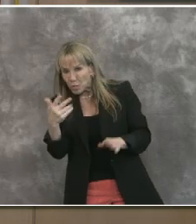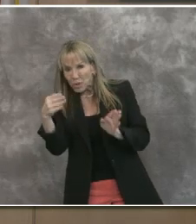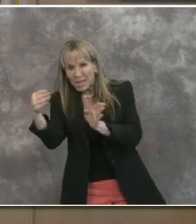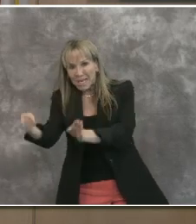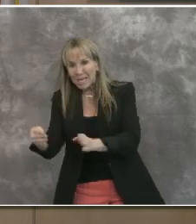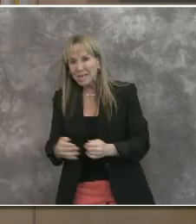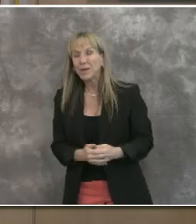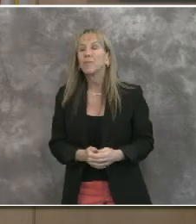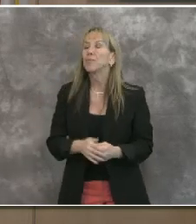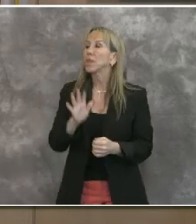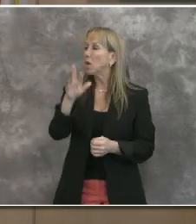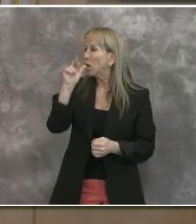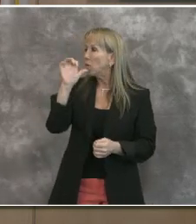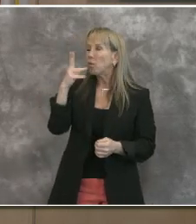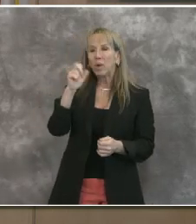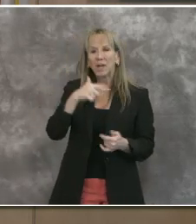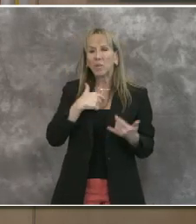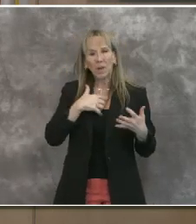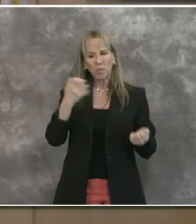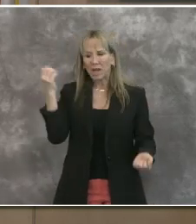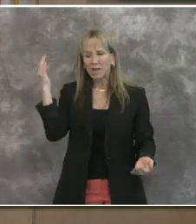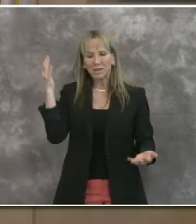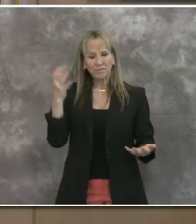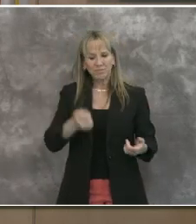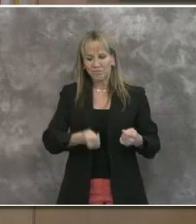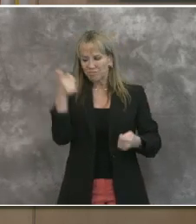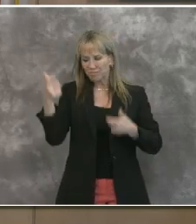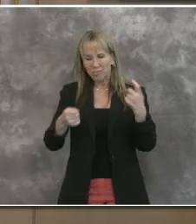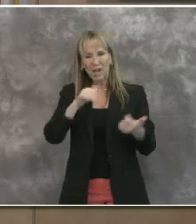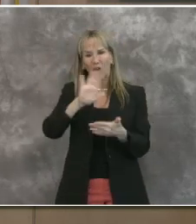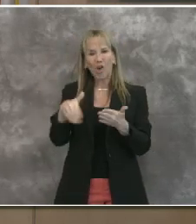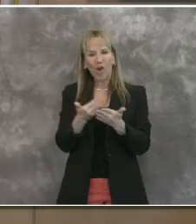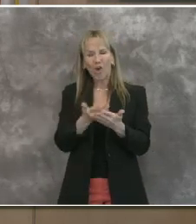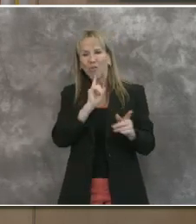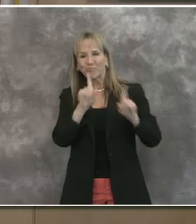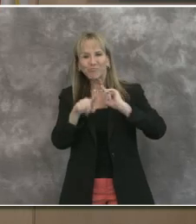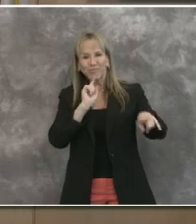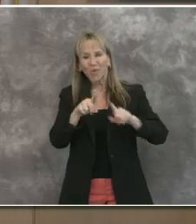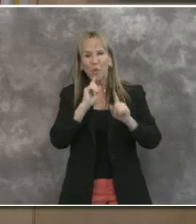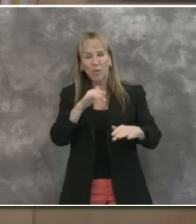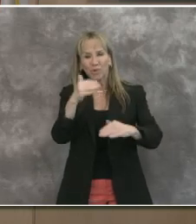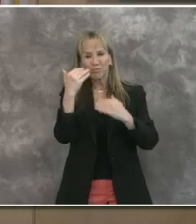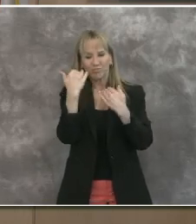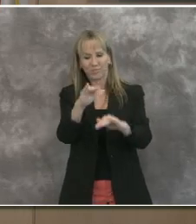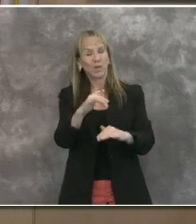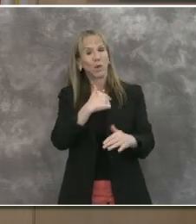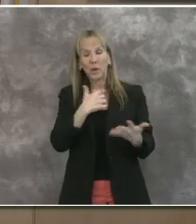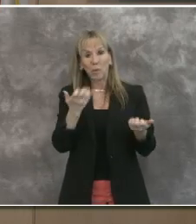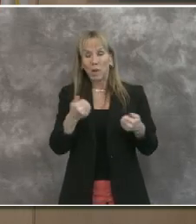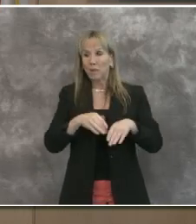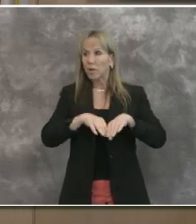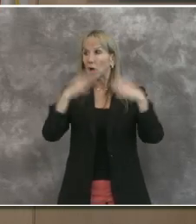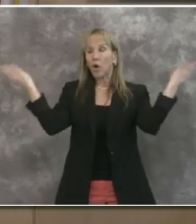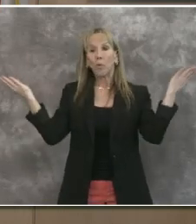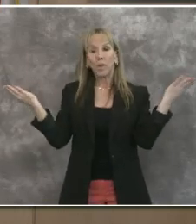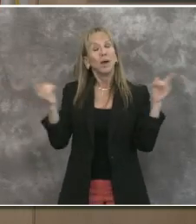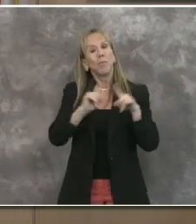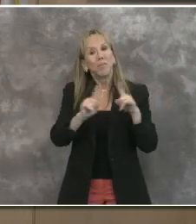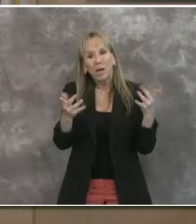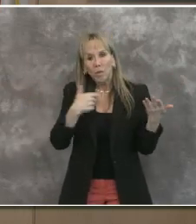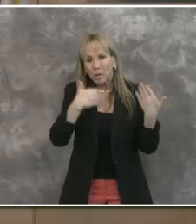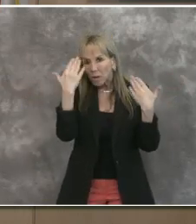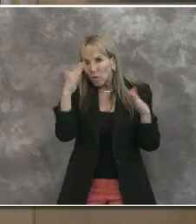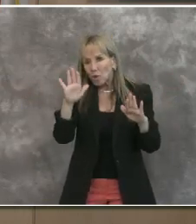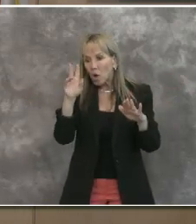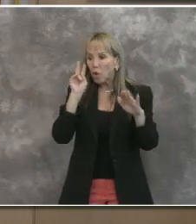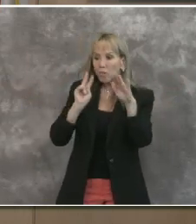every restriction that's in place and get everything back to normal as soon as possible. The challenge is because we can't predict what the future will yield in terms